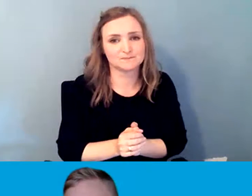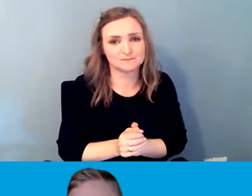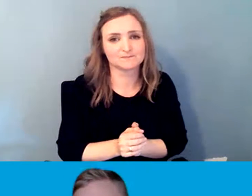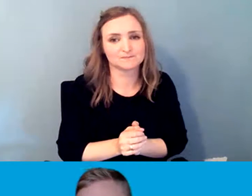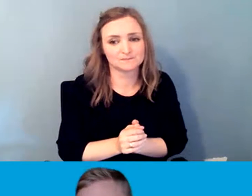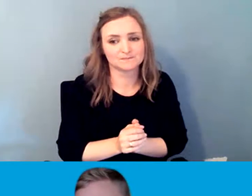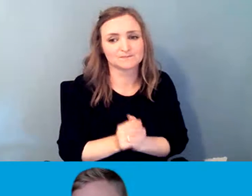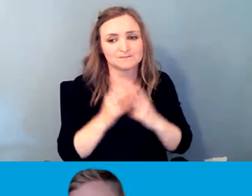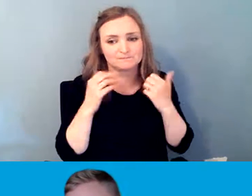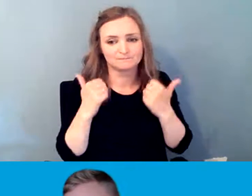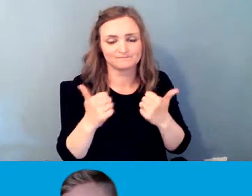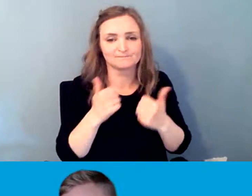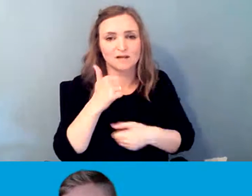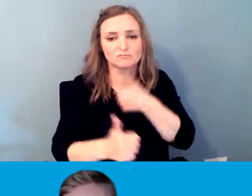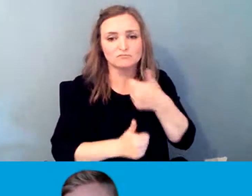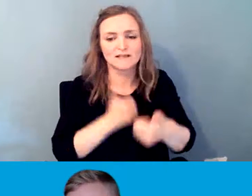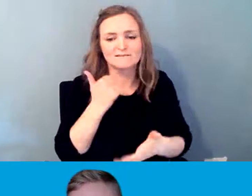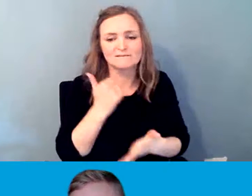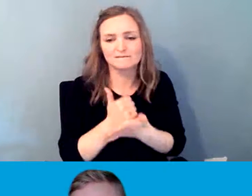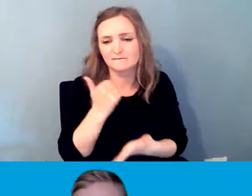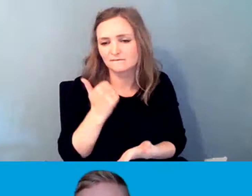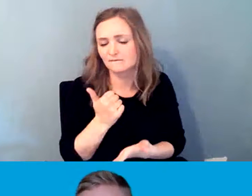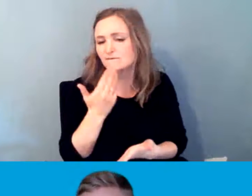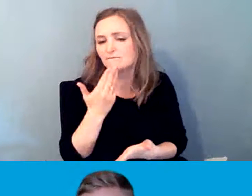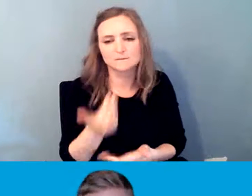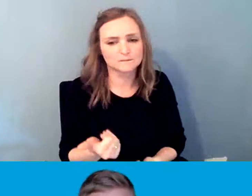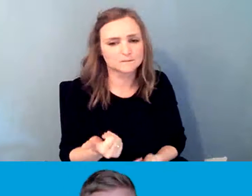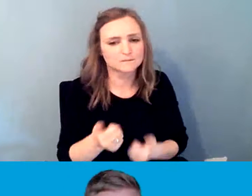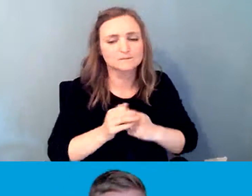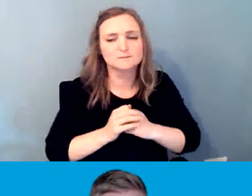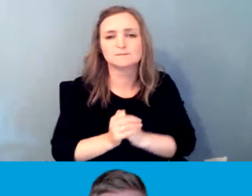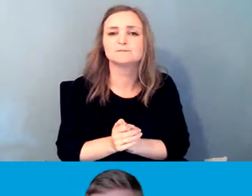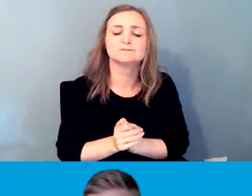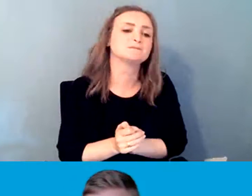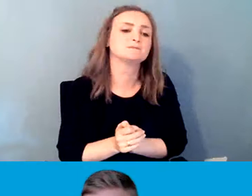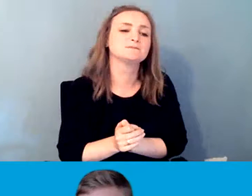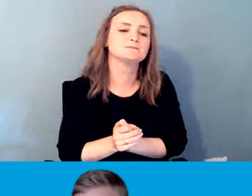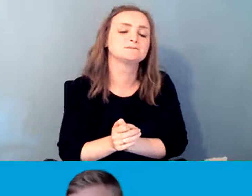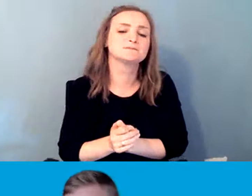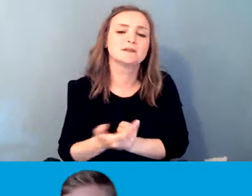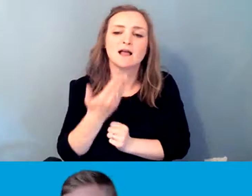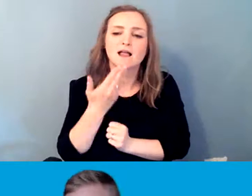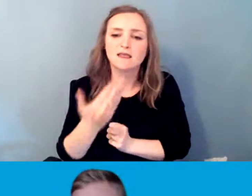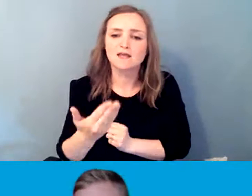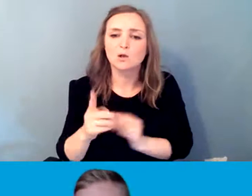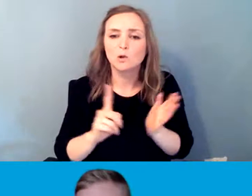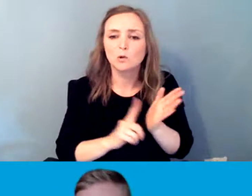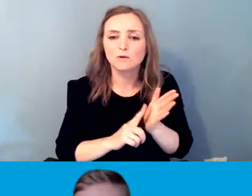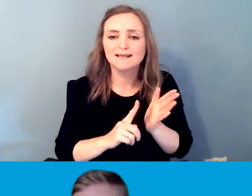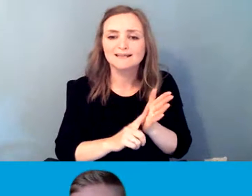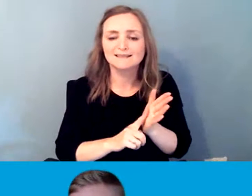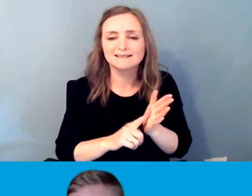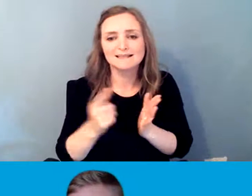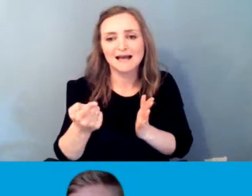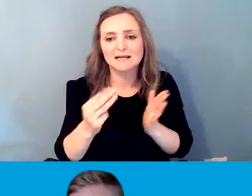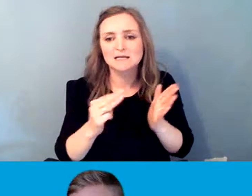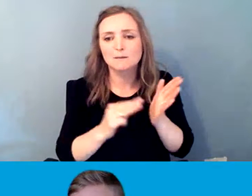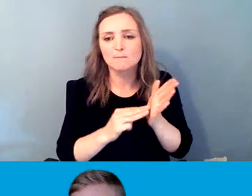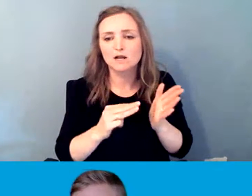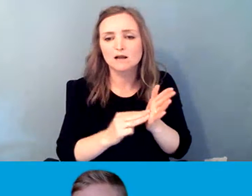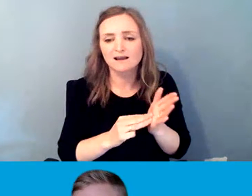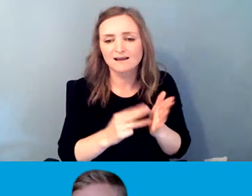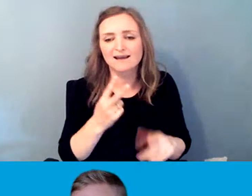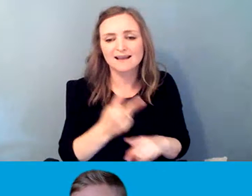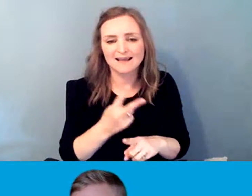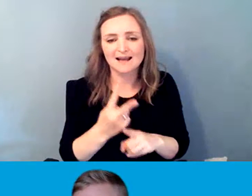Okay, brilliant, fantastic. Thank you very much. Thank you, Louise and Monica, once again